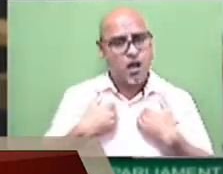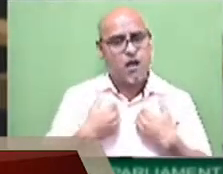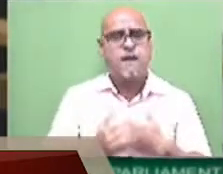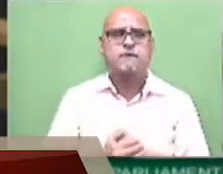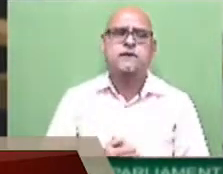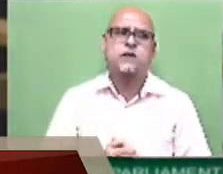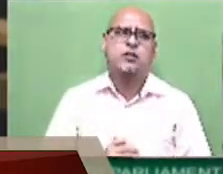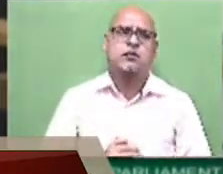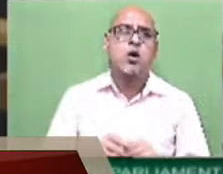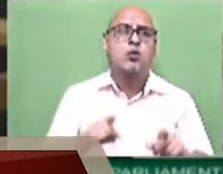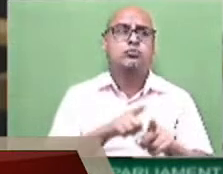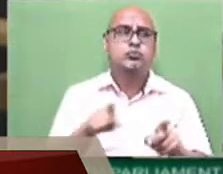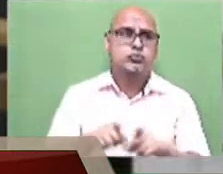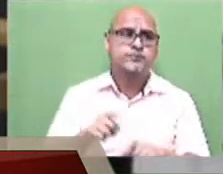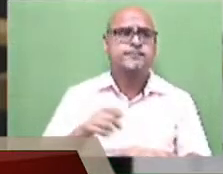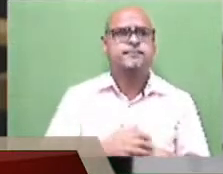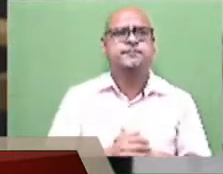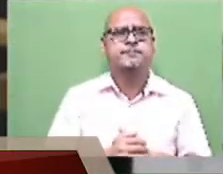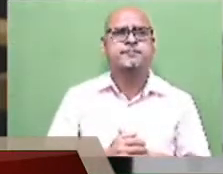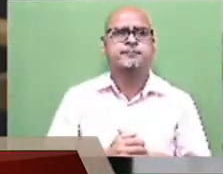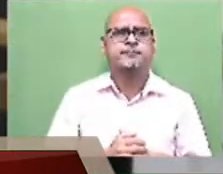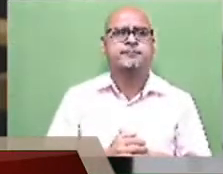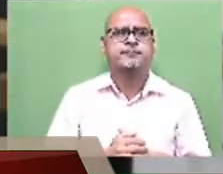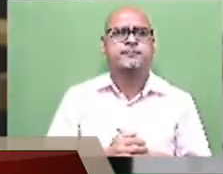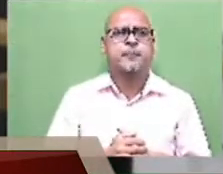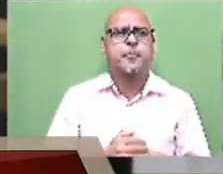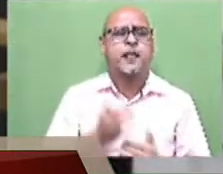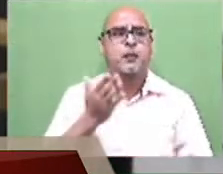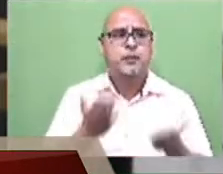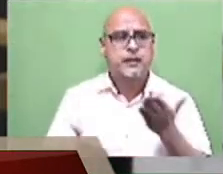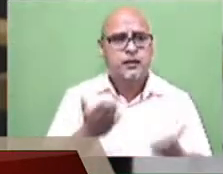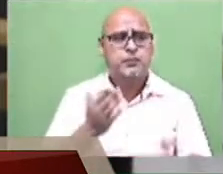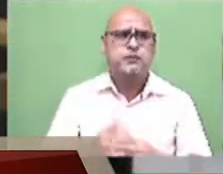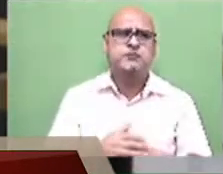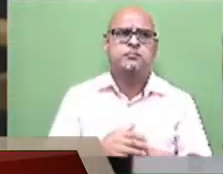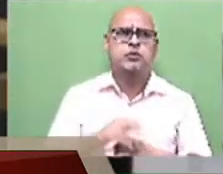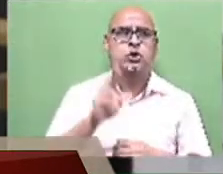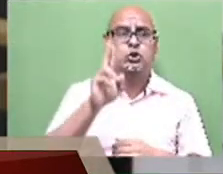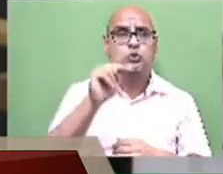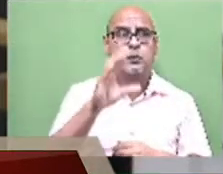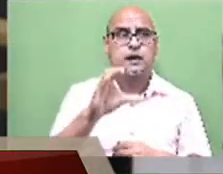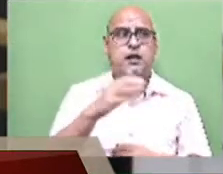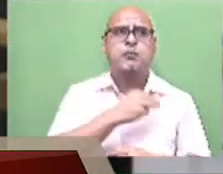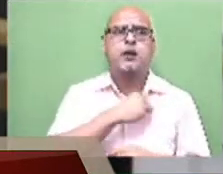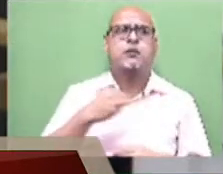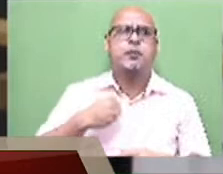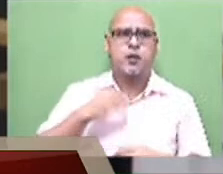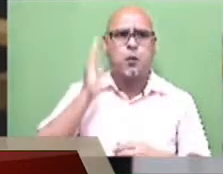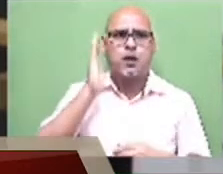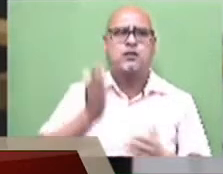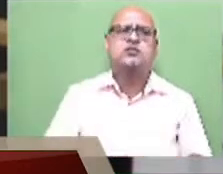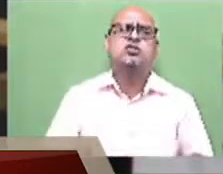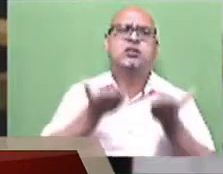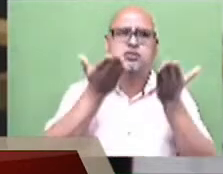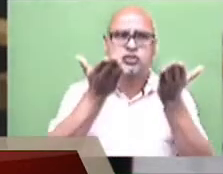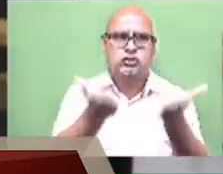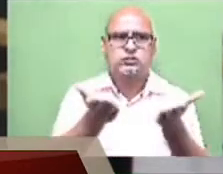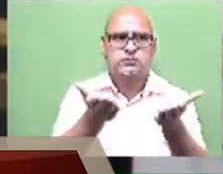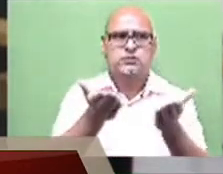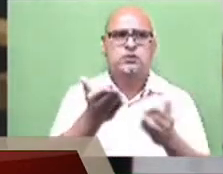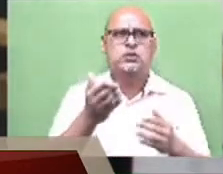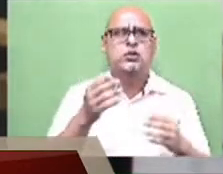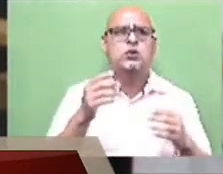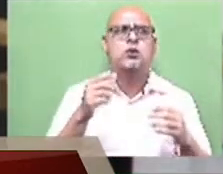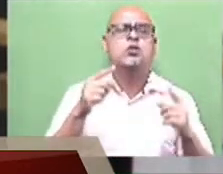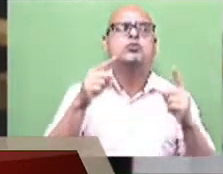can probably look at suggesting some amendments to having this in a more palatable manner in terms of how we move forward with